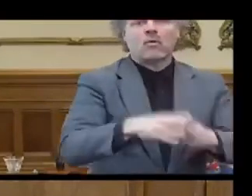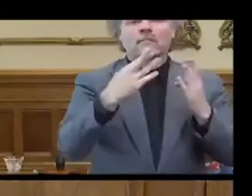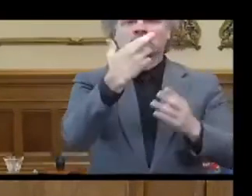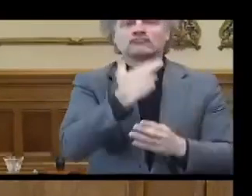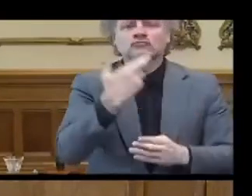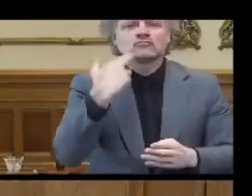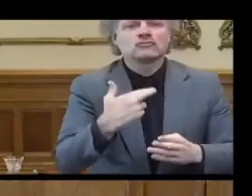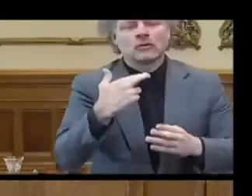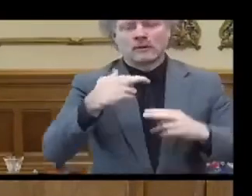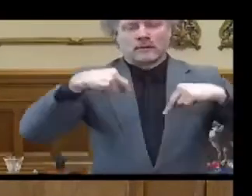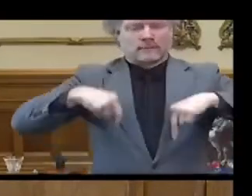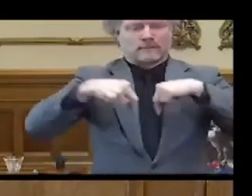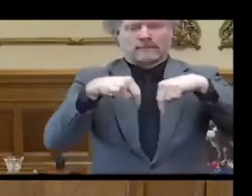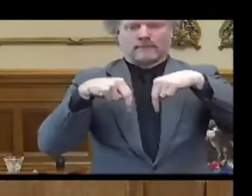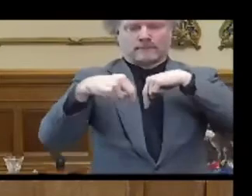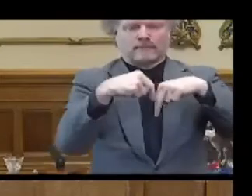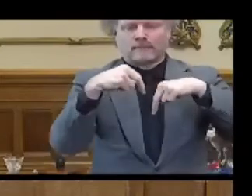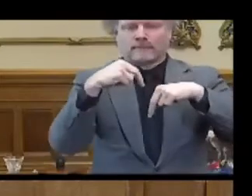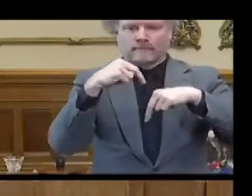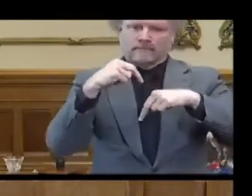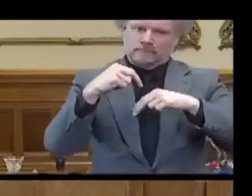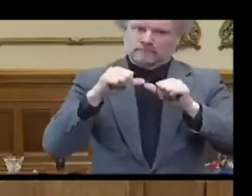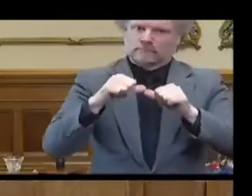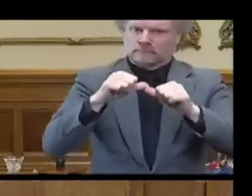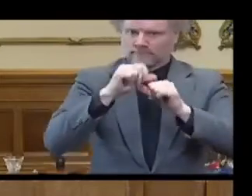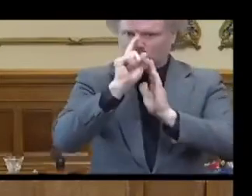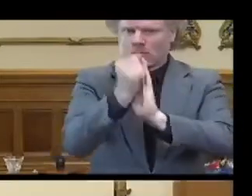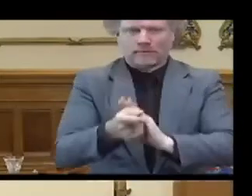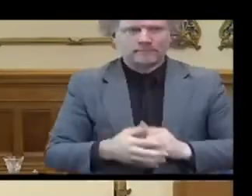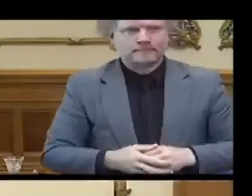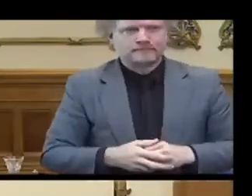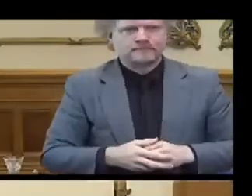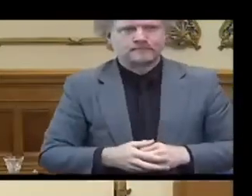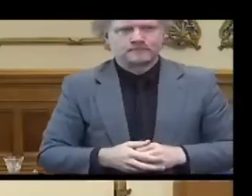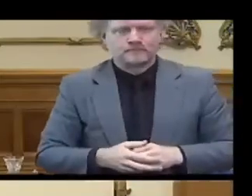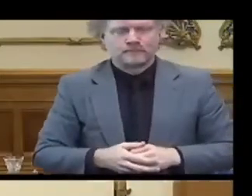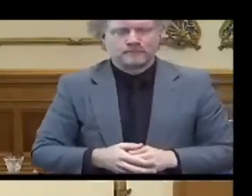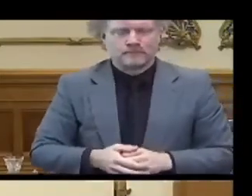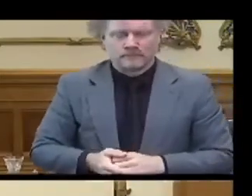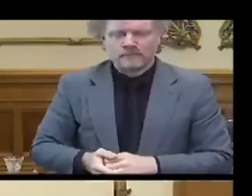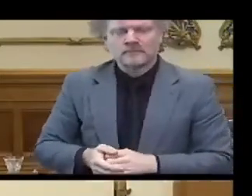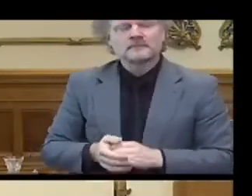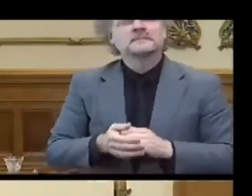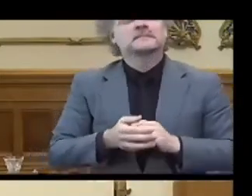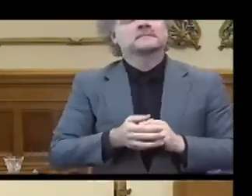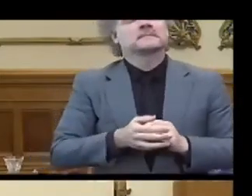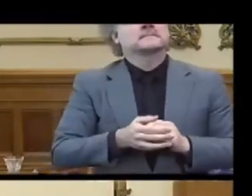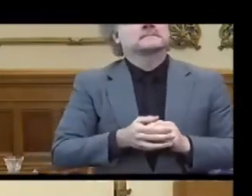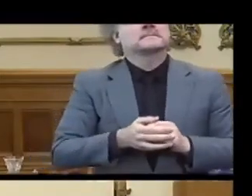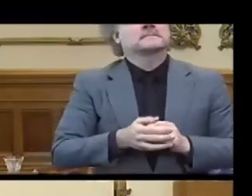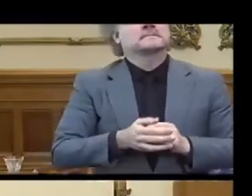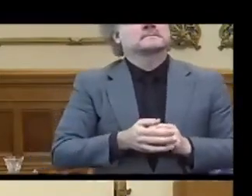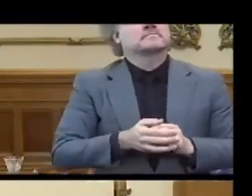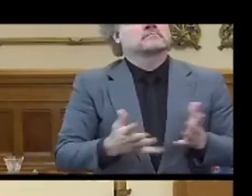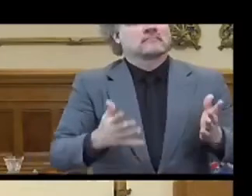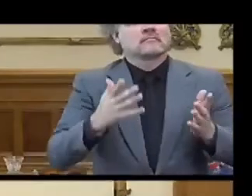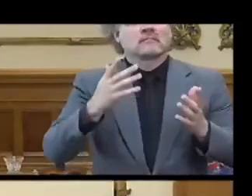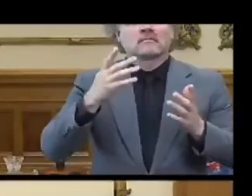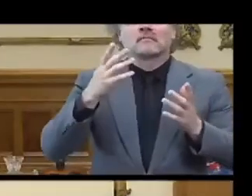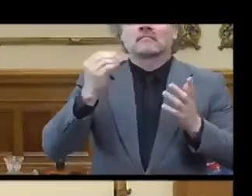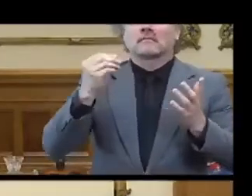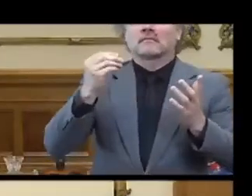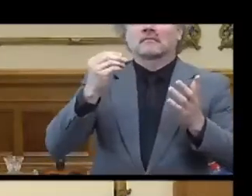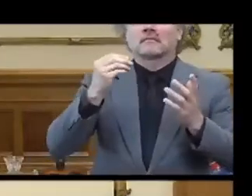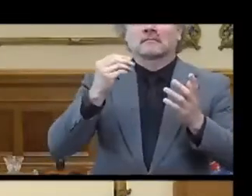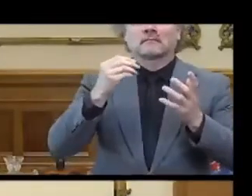people stand around together for a period of time. Yeah, and I would just say that to please